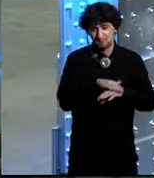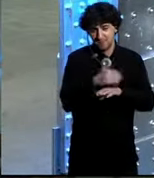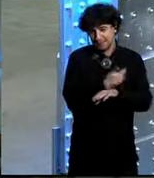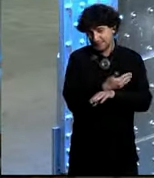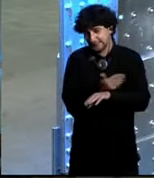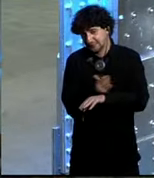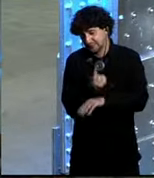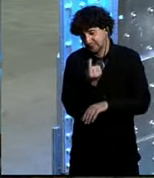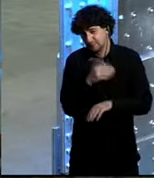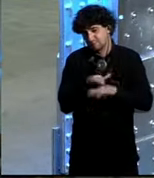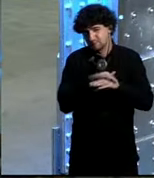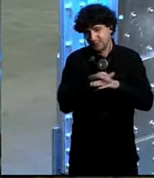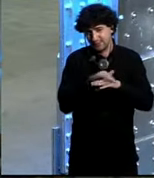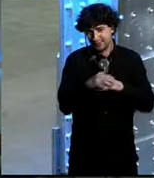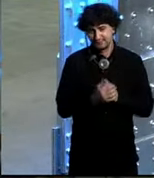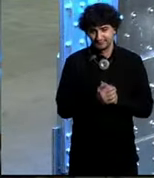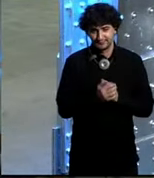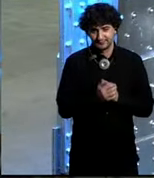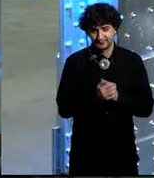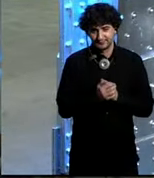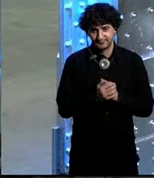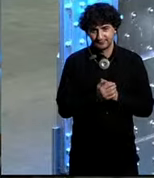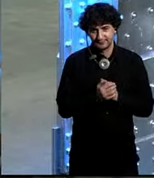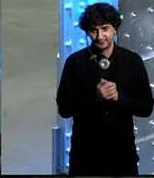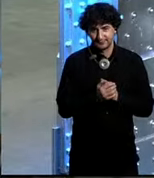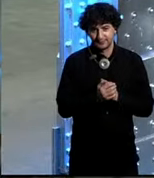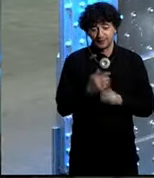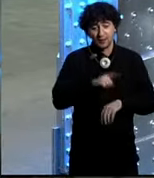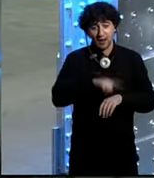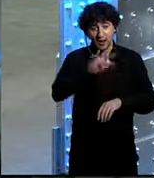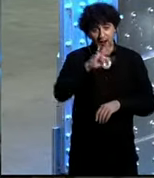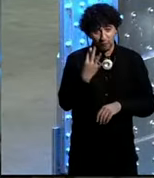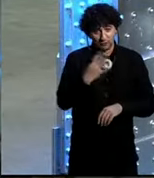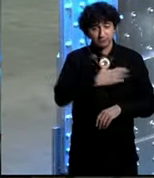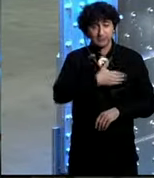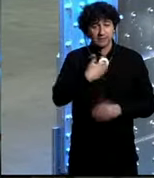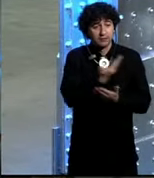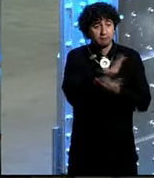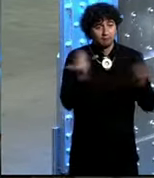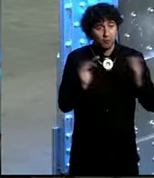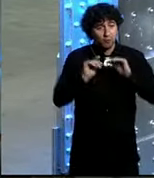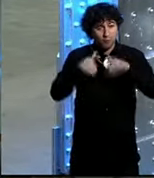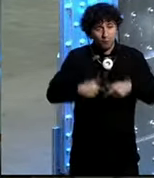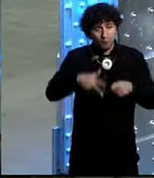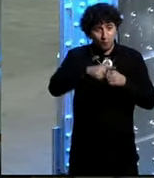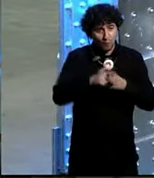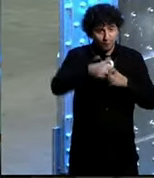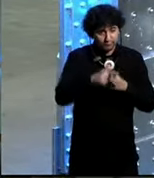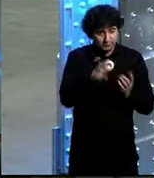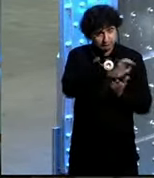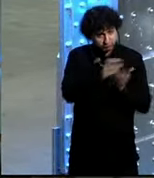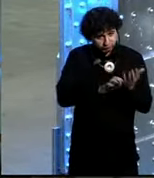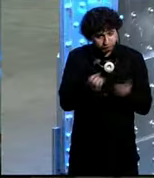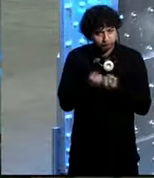comer. Let's go for lunch. And if you want to come back here at